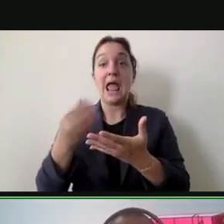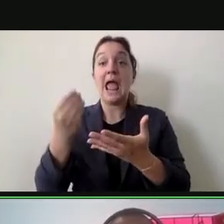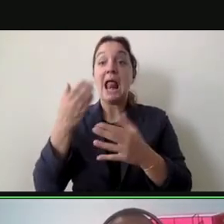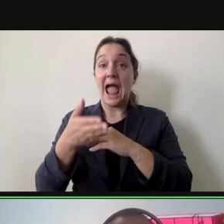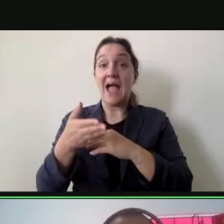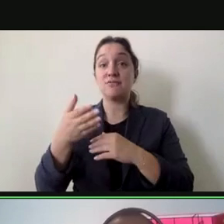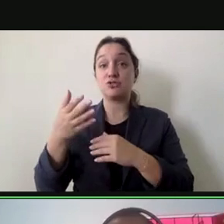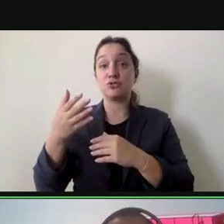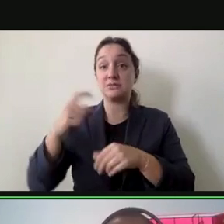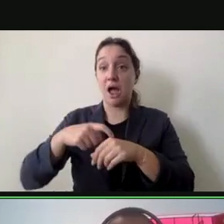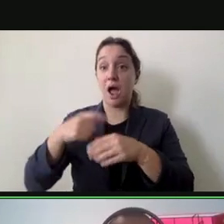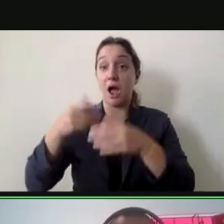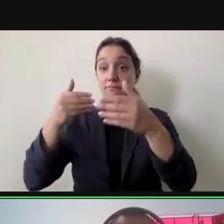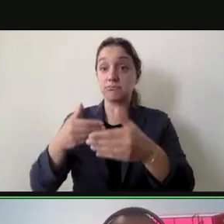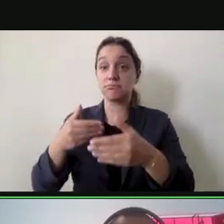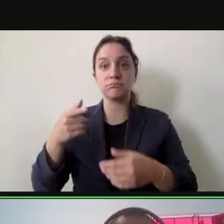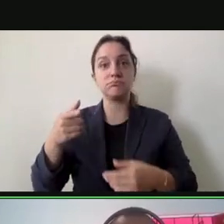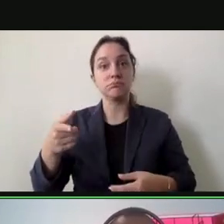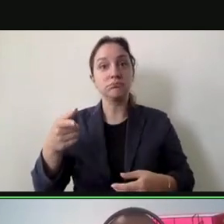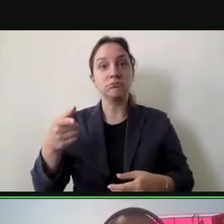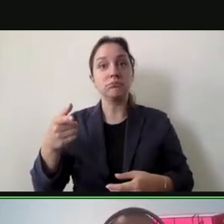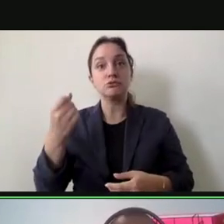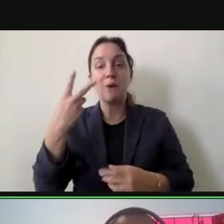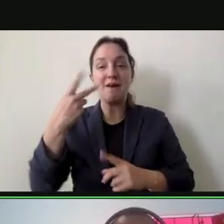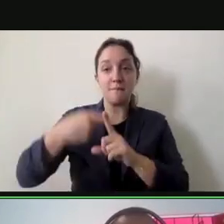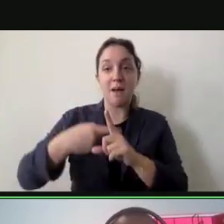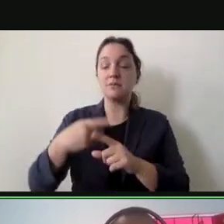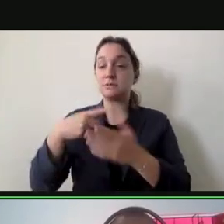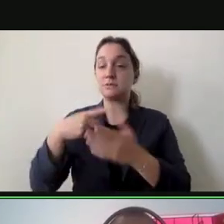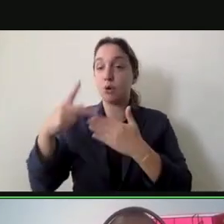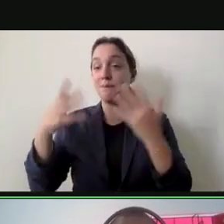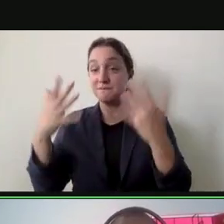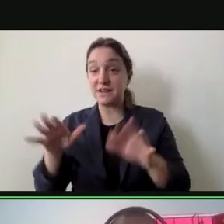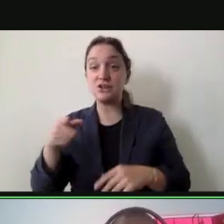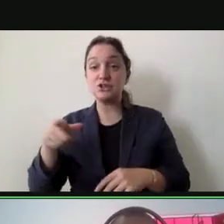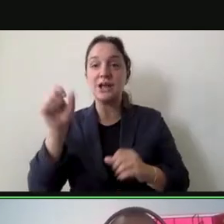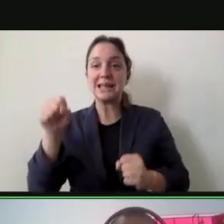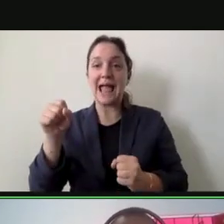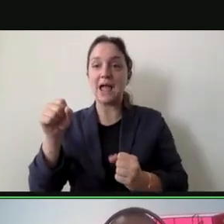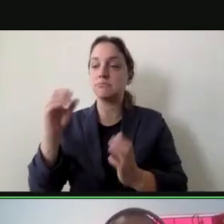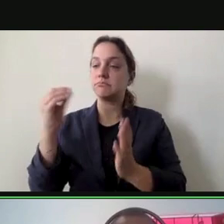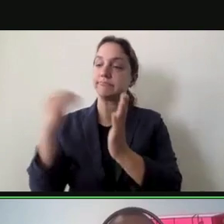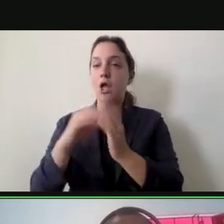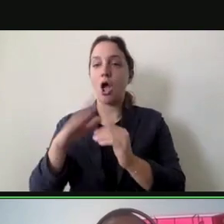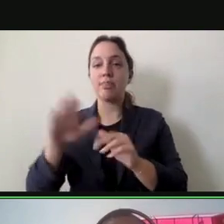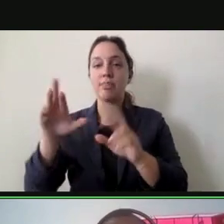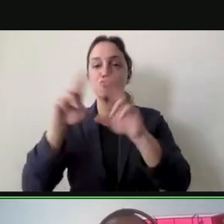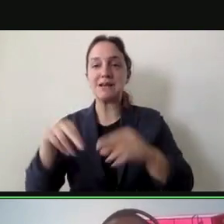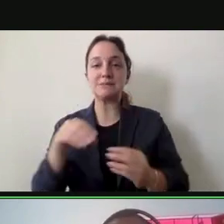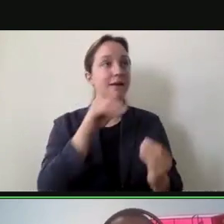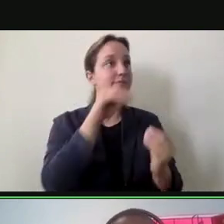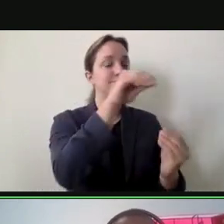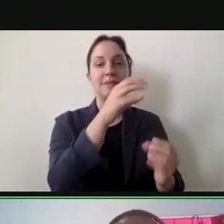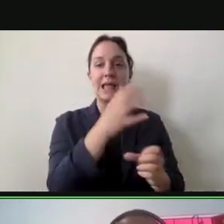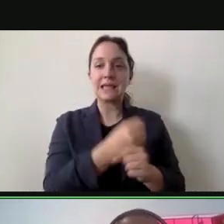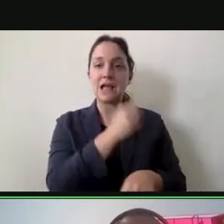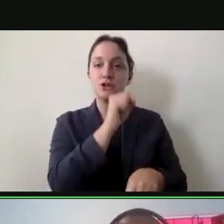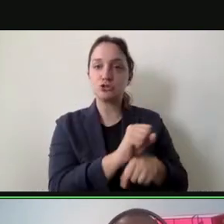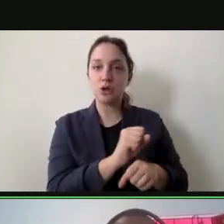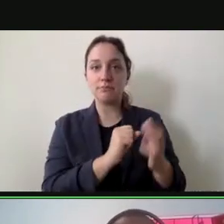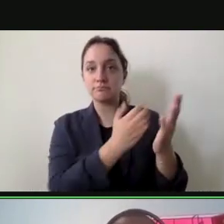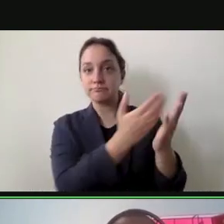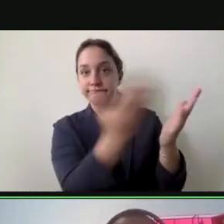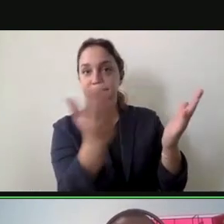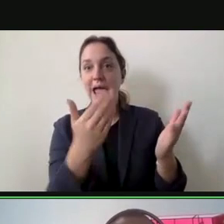hired by a green construction firm that needs some skilled labor. So we're really excited about this program. Next